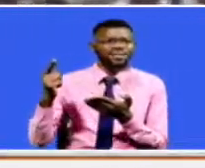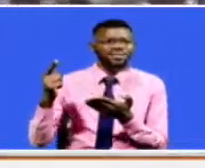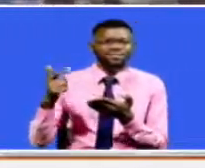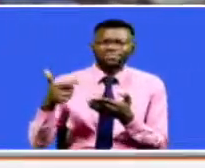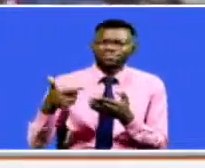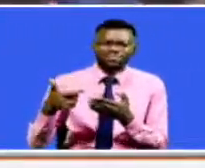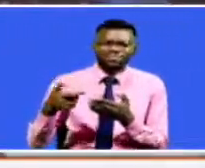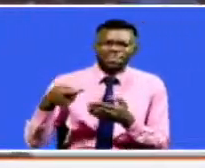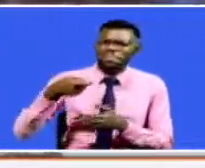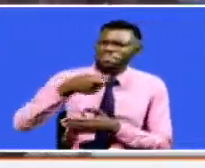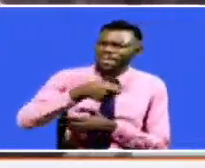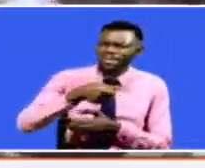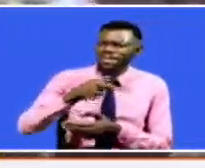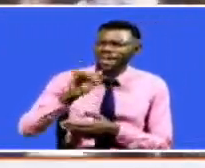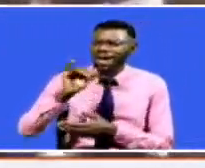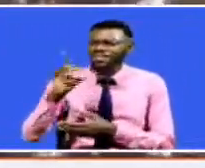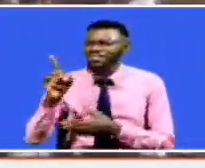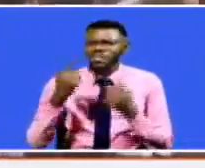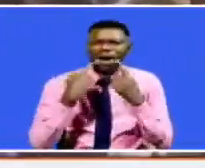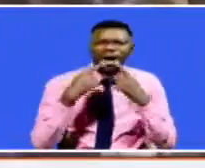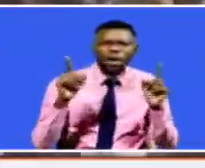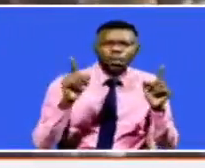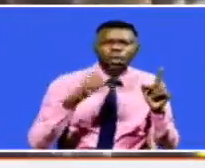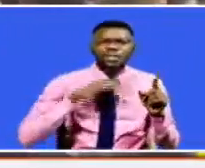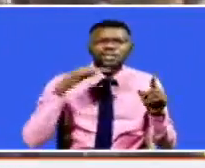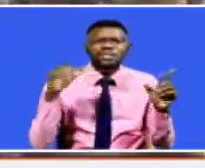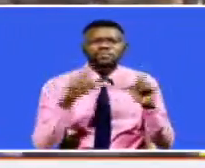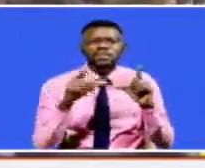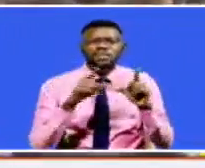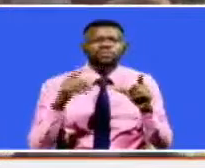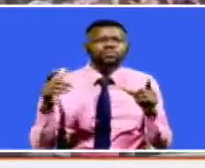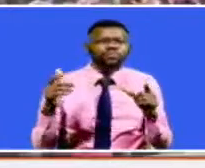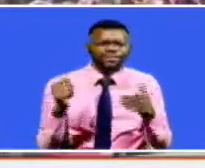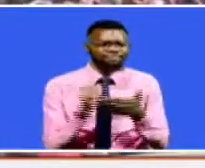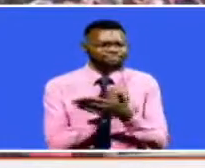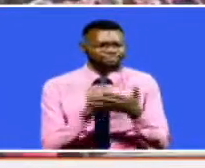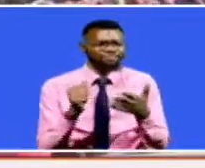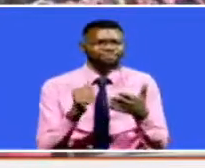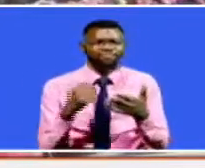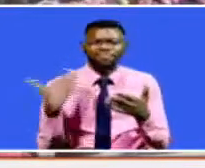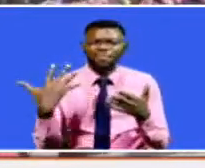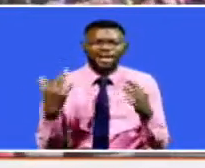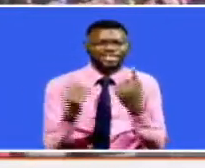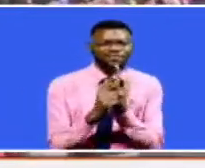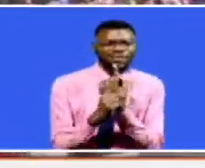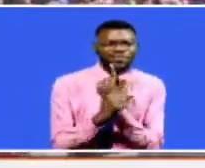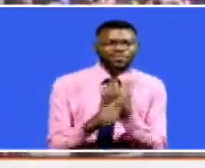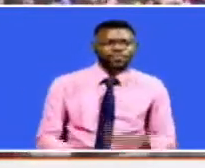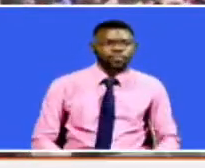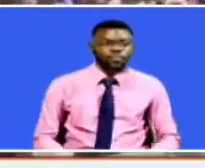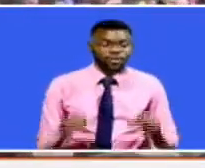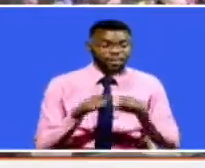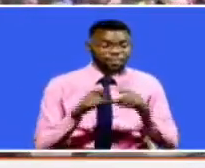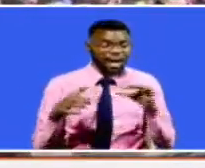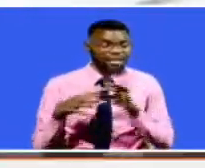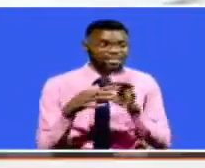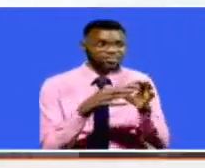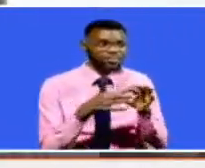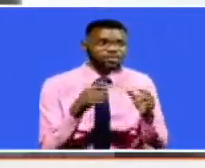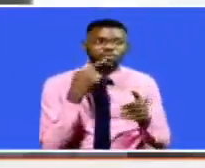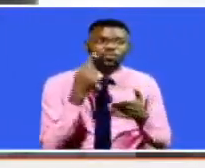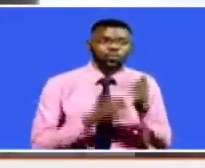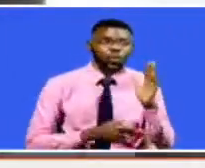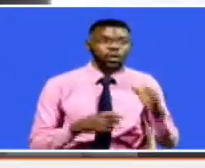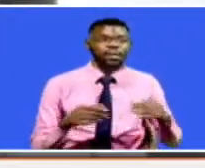of identification cards, death certificates, and other crucial documents. Azimio further using the rallies to reassure